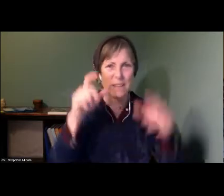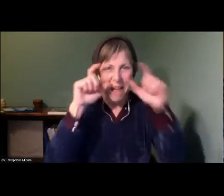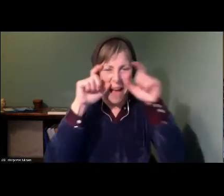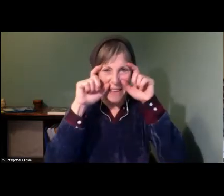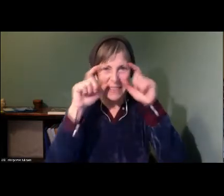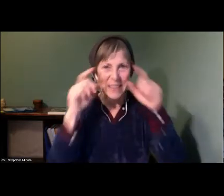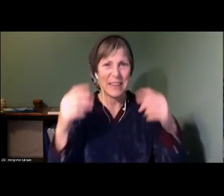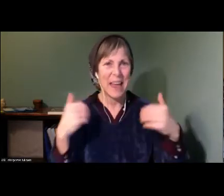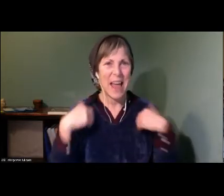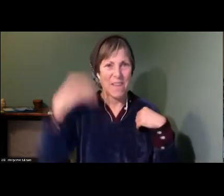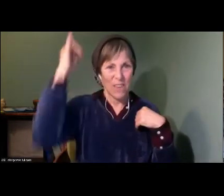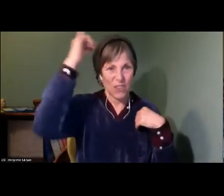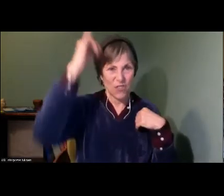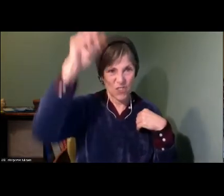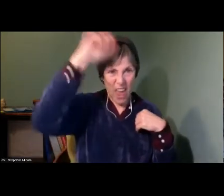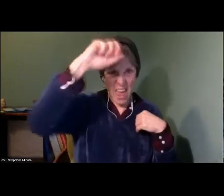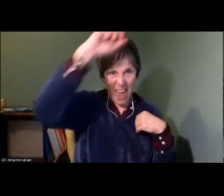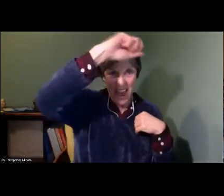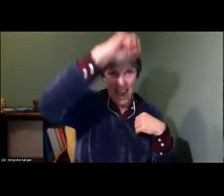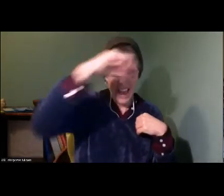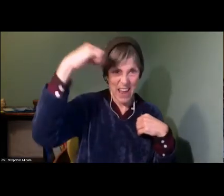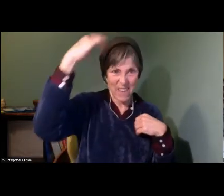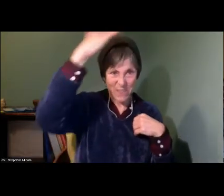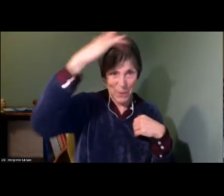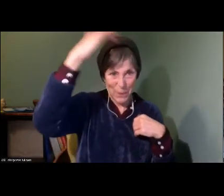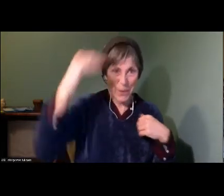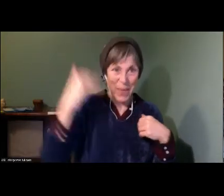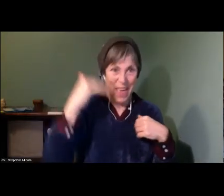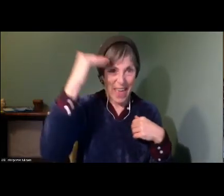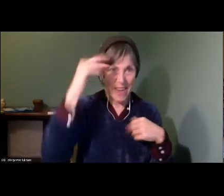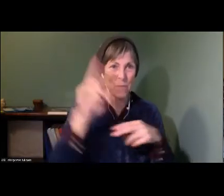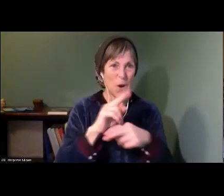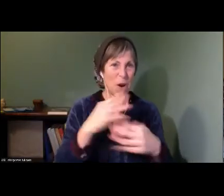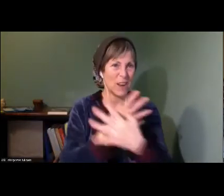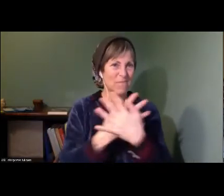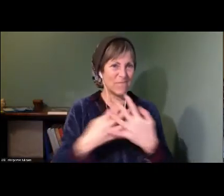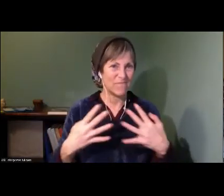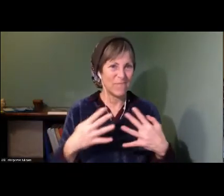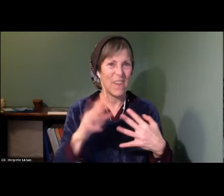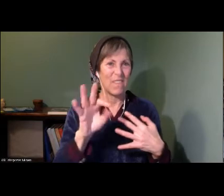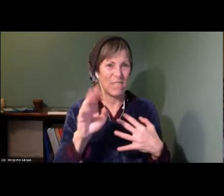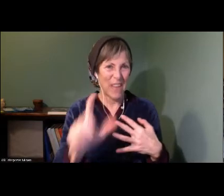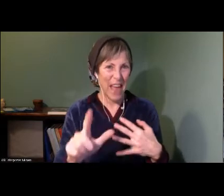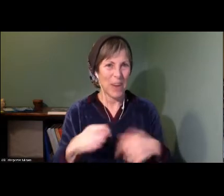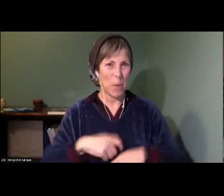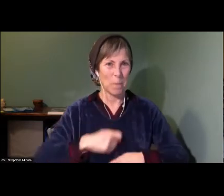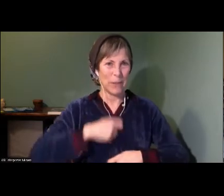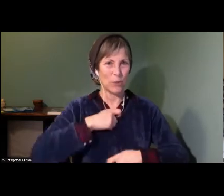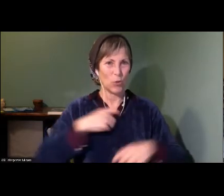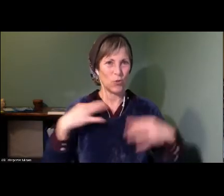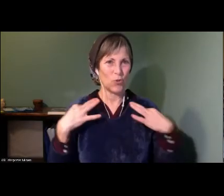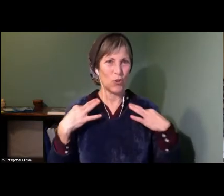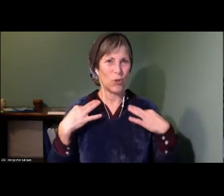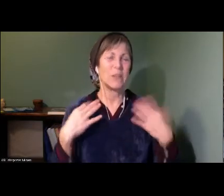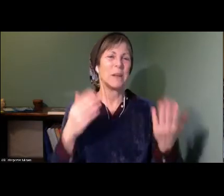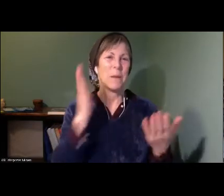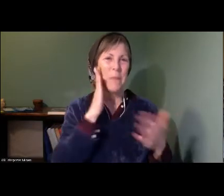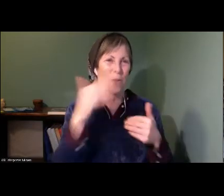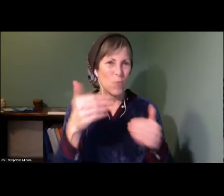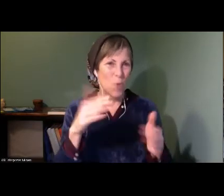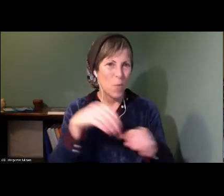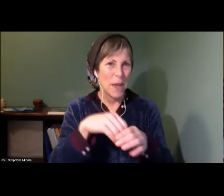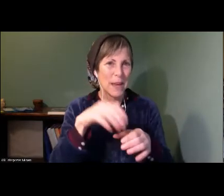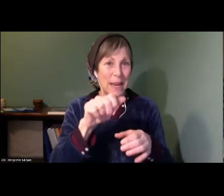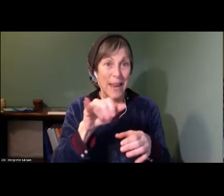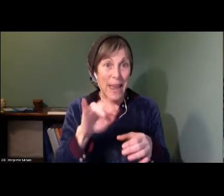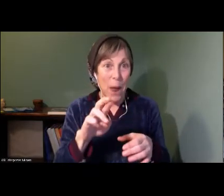I have a shaved head and I'm wearing a flannel button down shirt um I'm in a bedroom in an Airbnb in Arizona um